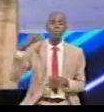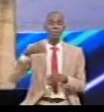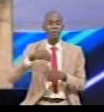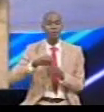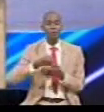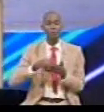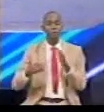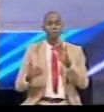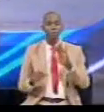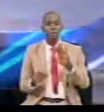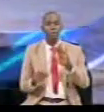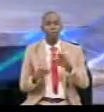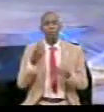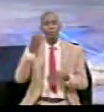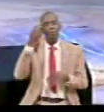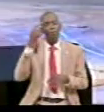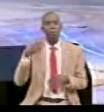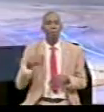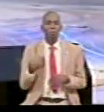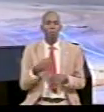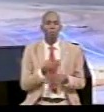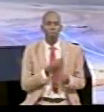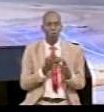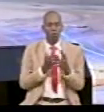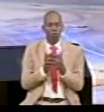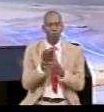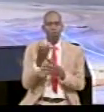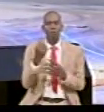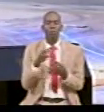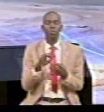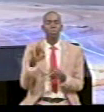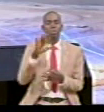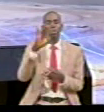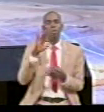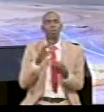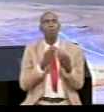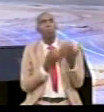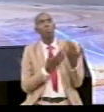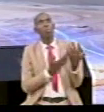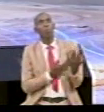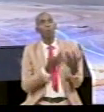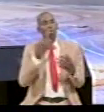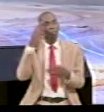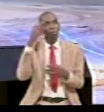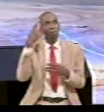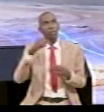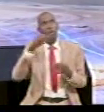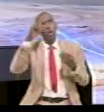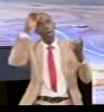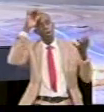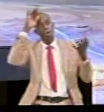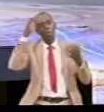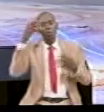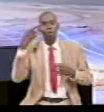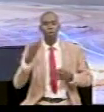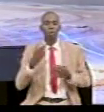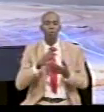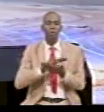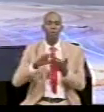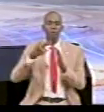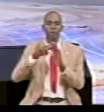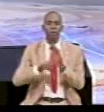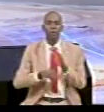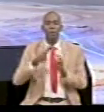5, for we, through the Spirit, wait for the hope of